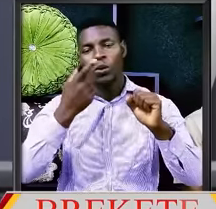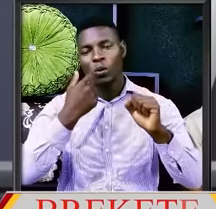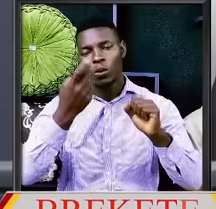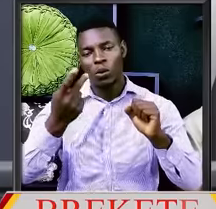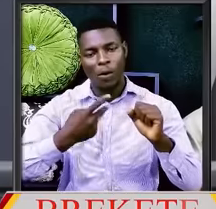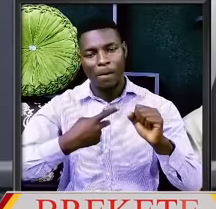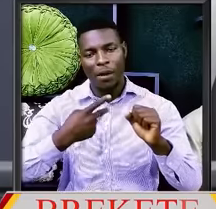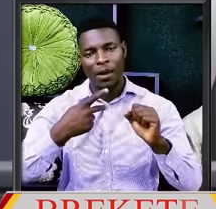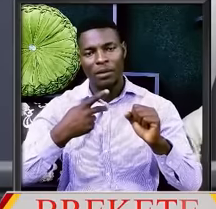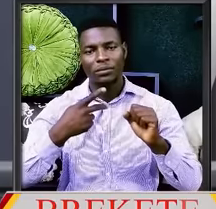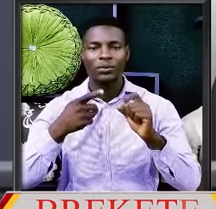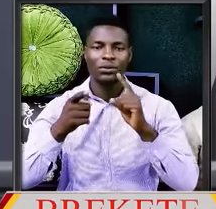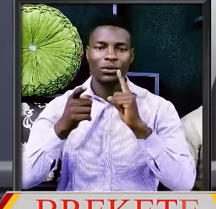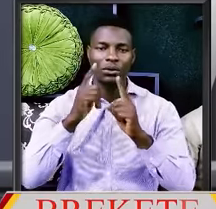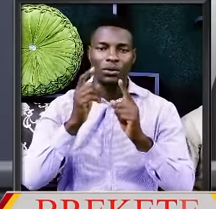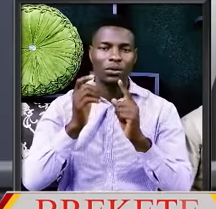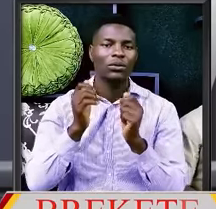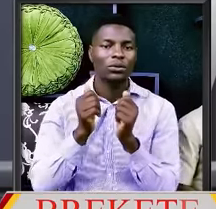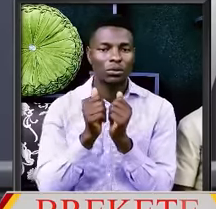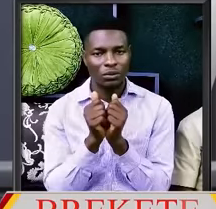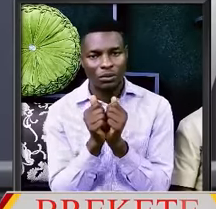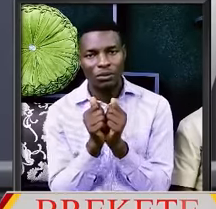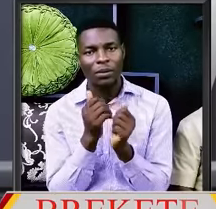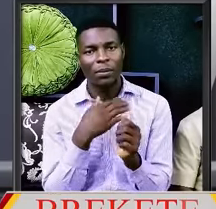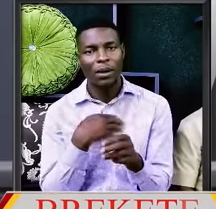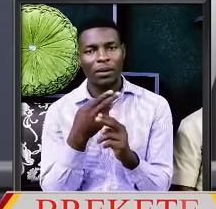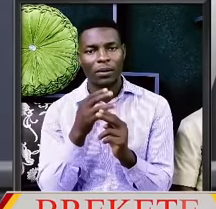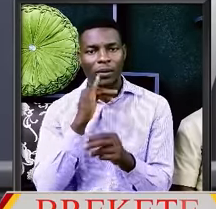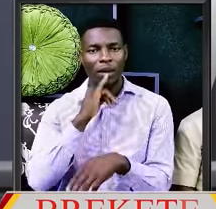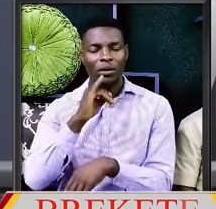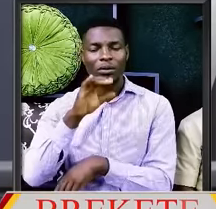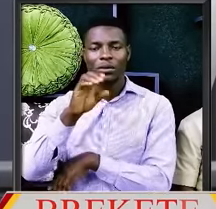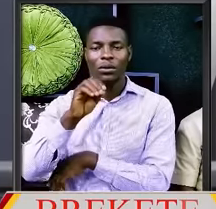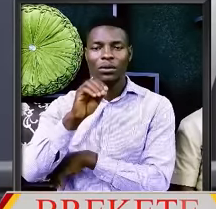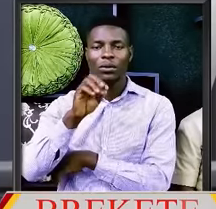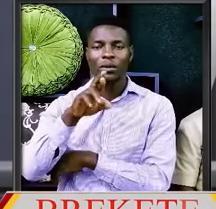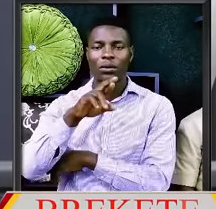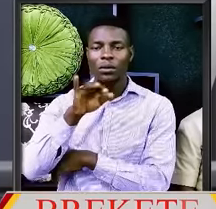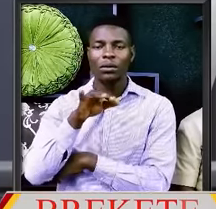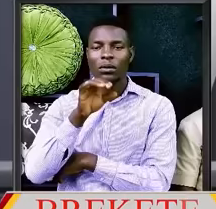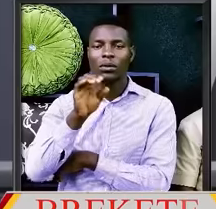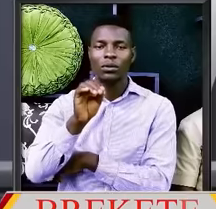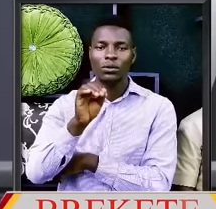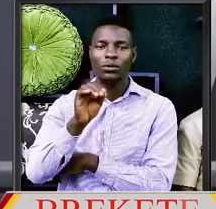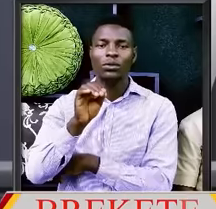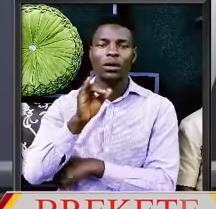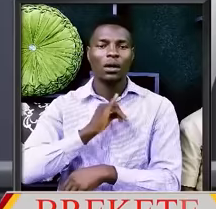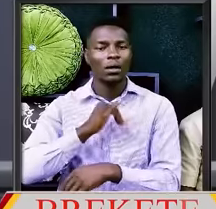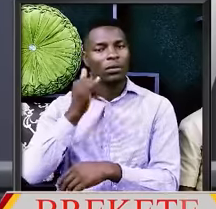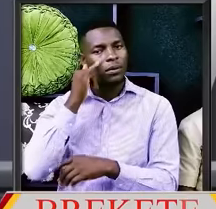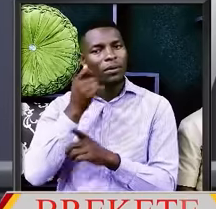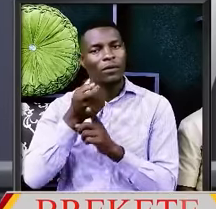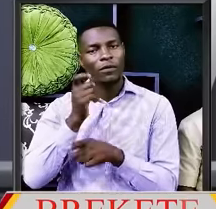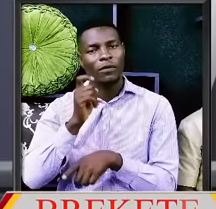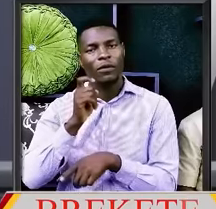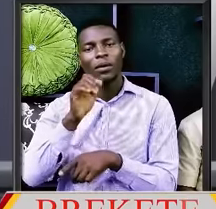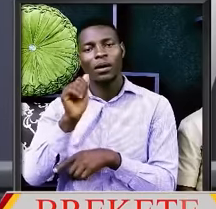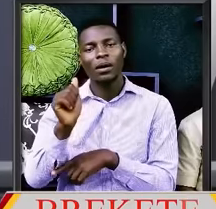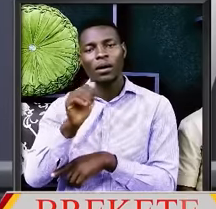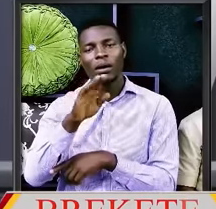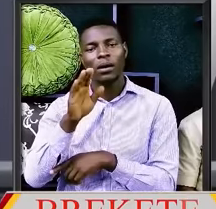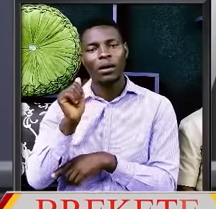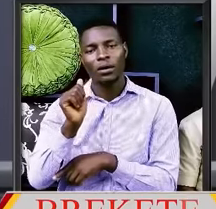I'm the Vanessa. My name is Uju. I call from Abuja. Okay, Uju, what part of